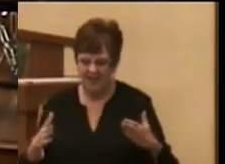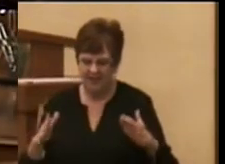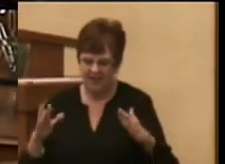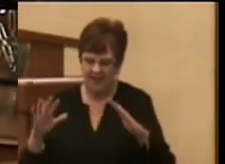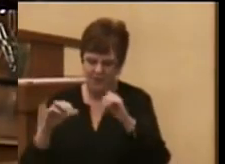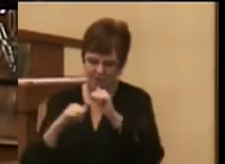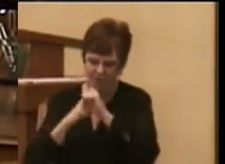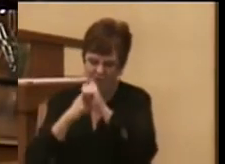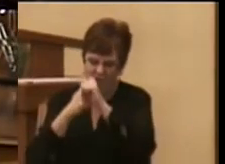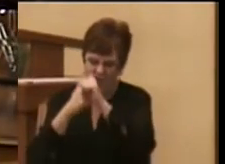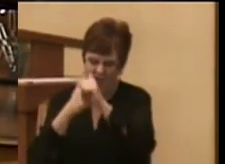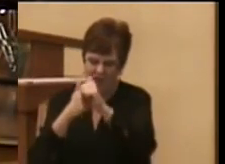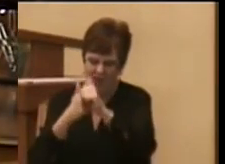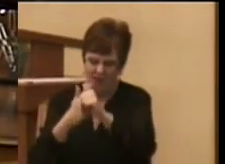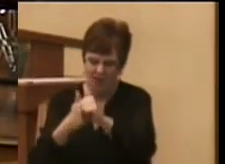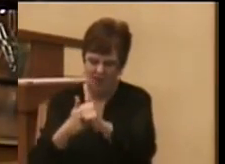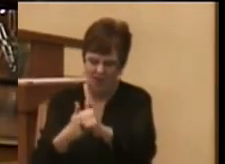your